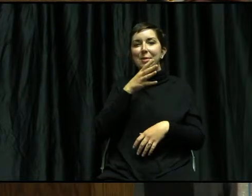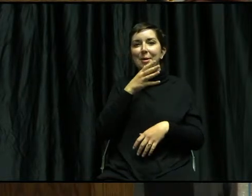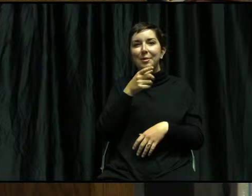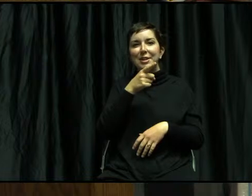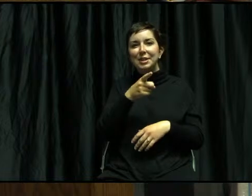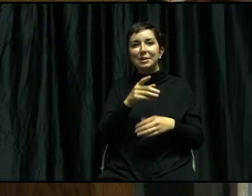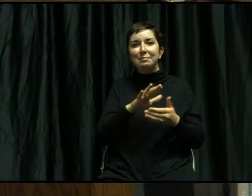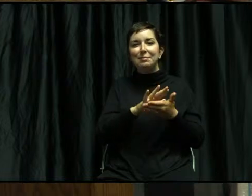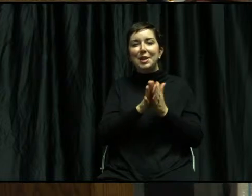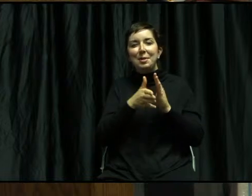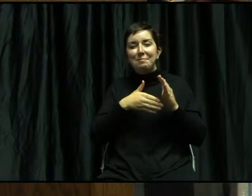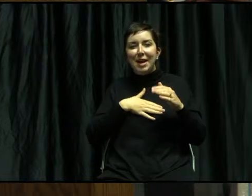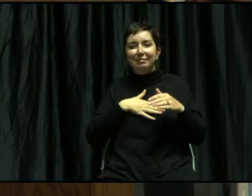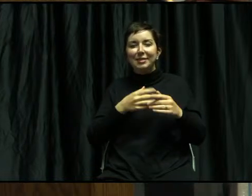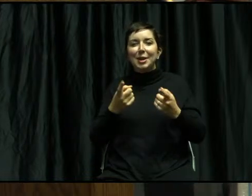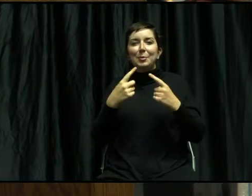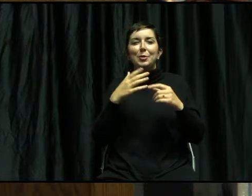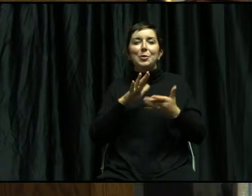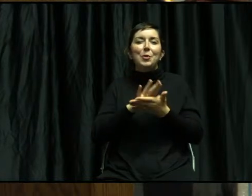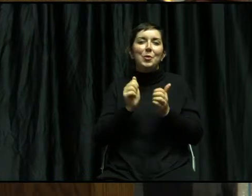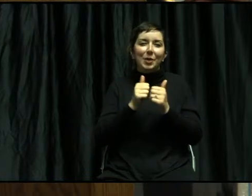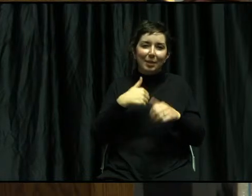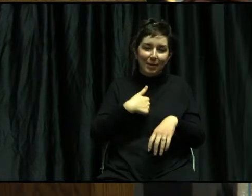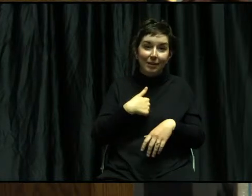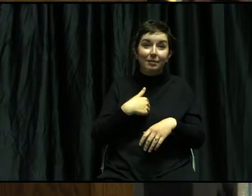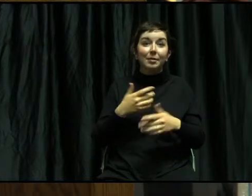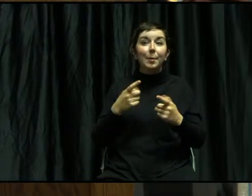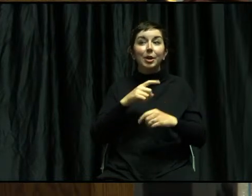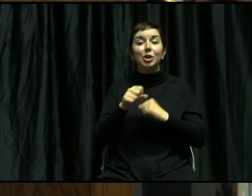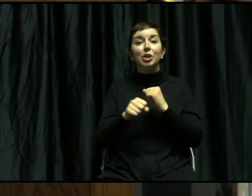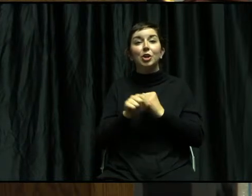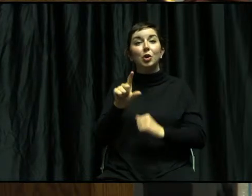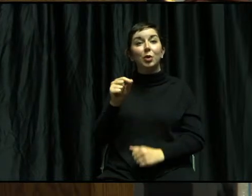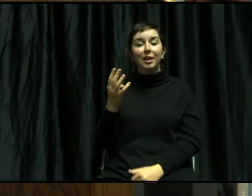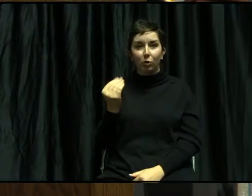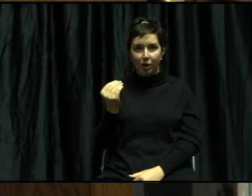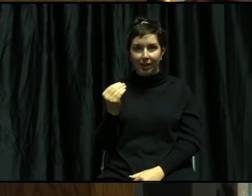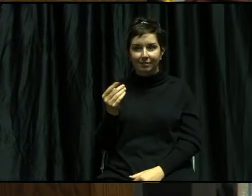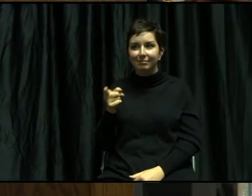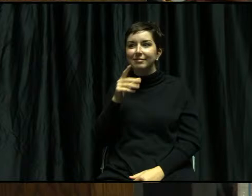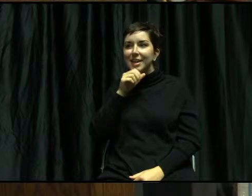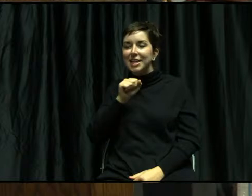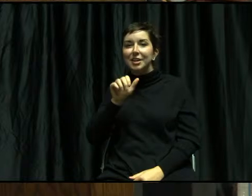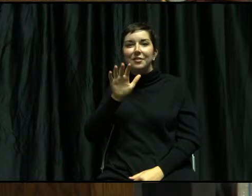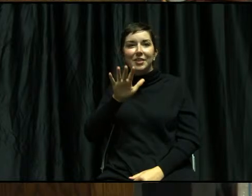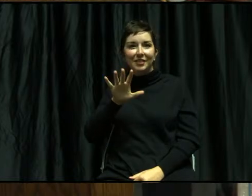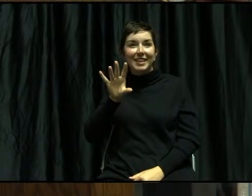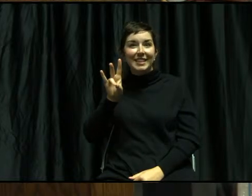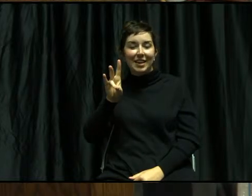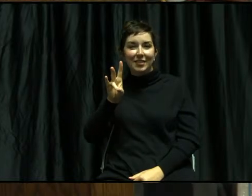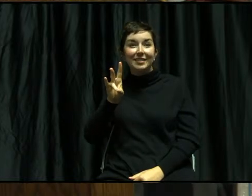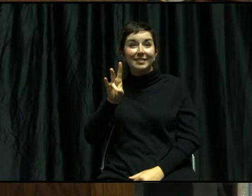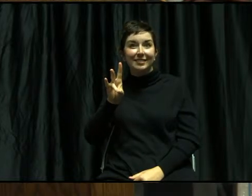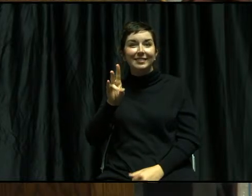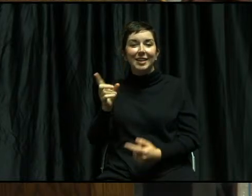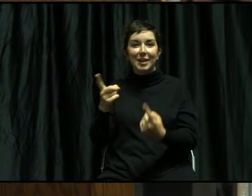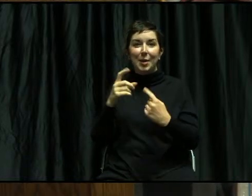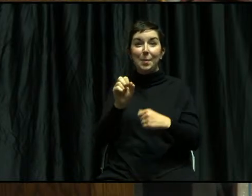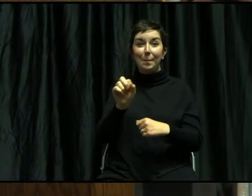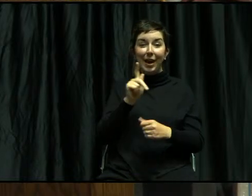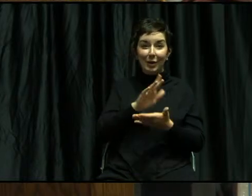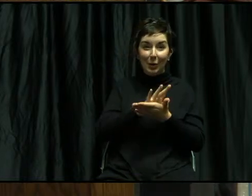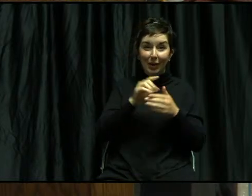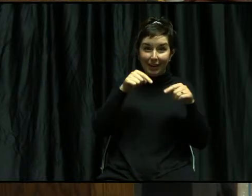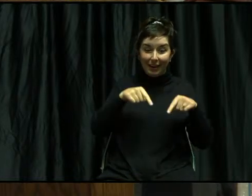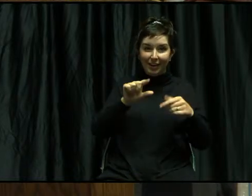classmate. In 2014, at 57 years old, she went back to school here at Weber State University